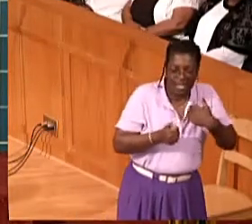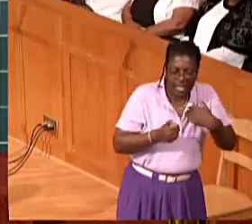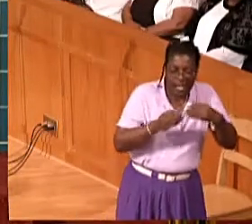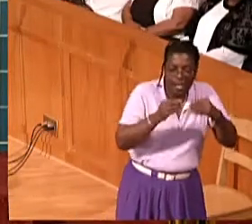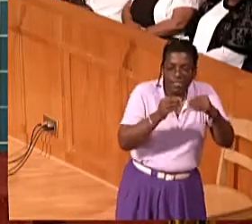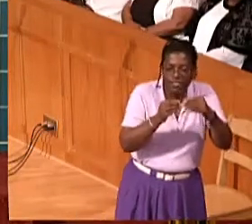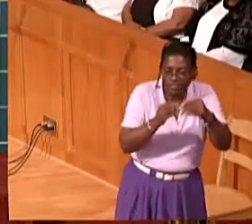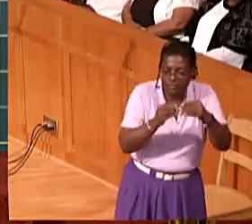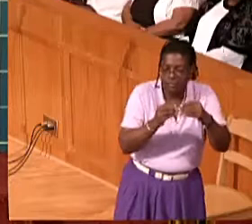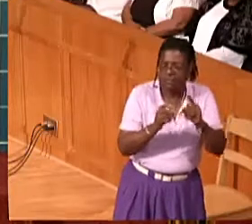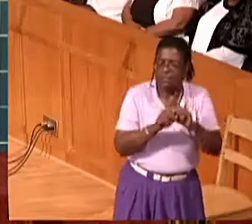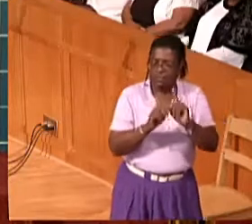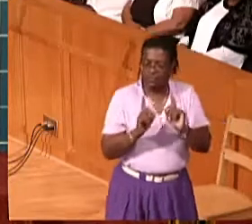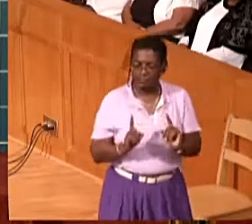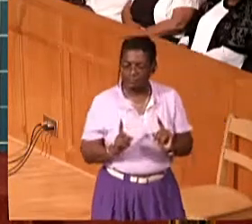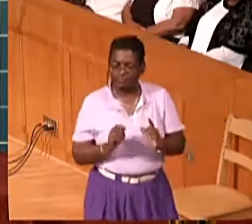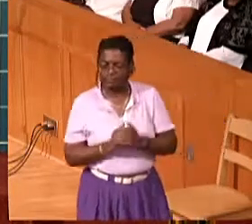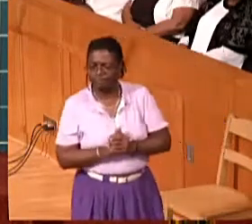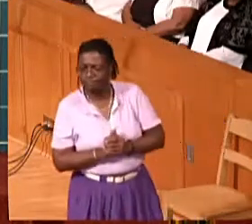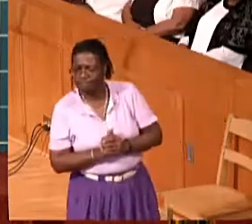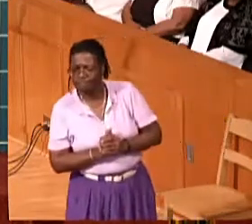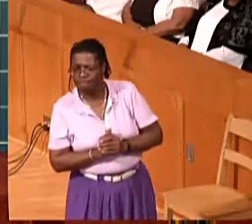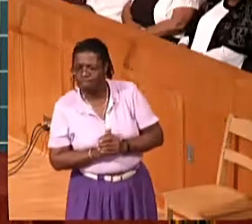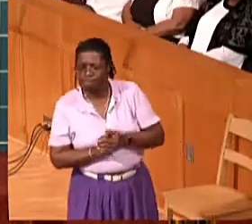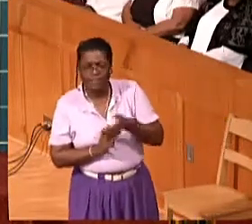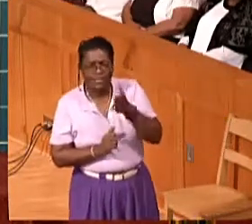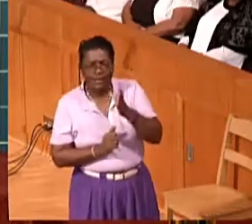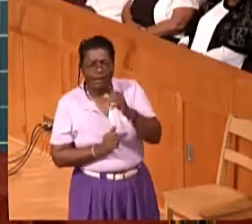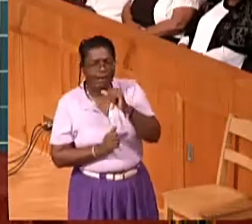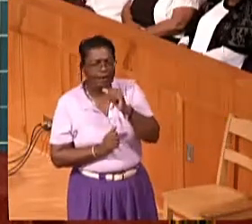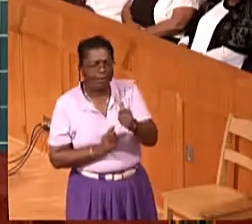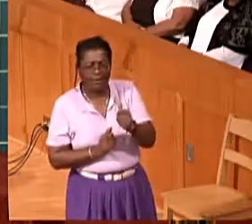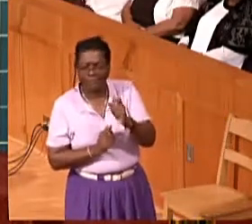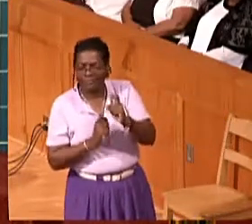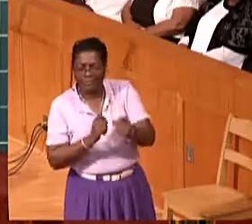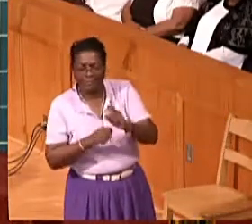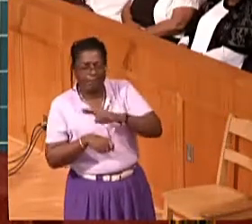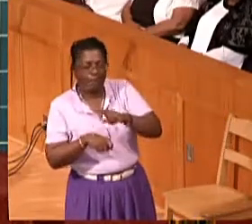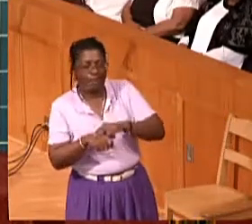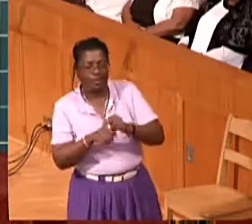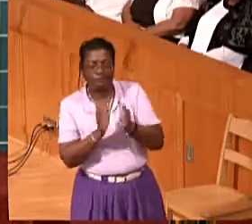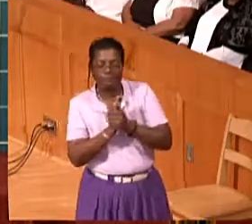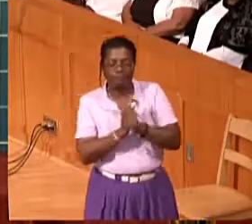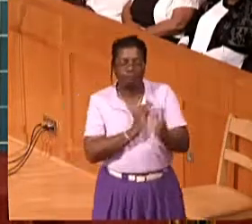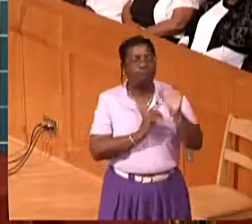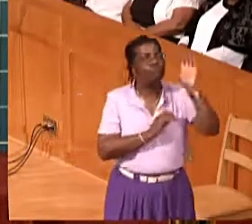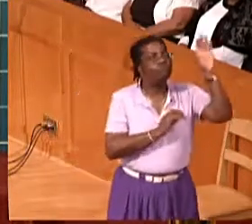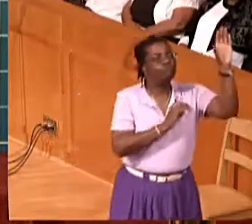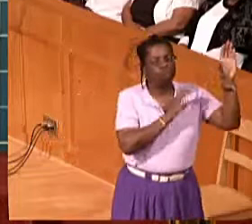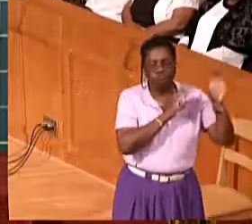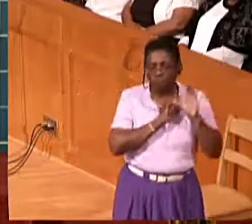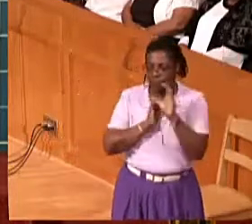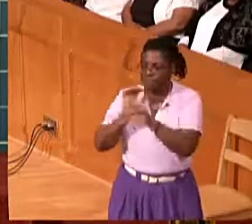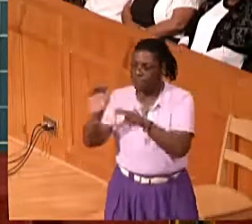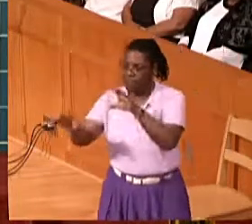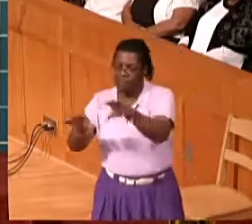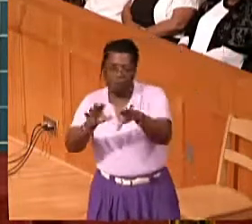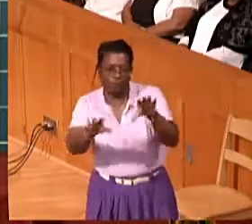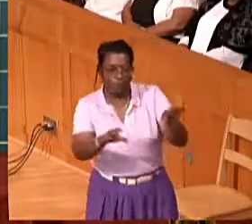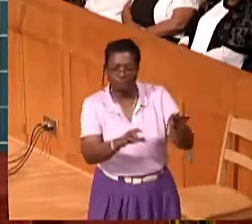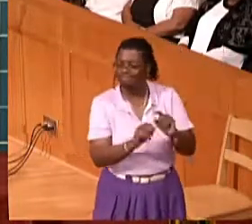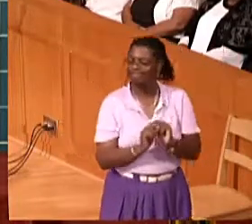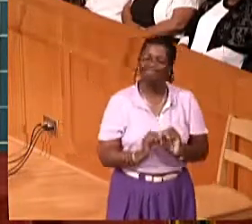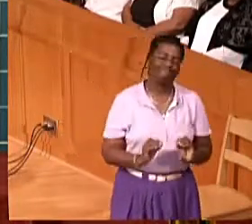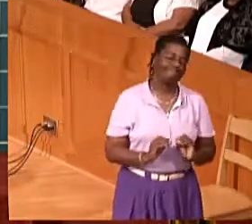think you are, God didn't give you everything. As often as God uses you to do a wonderful work, God